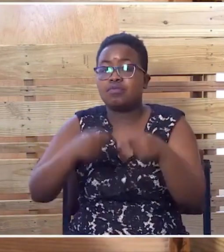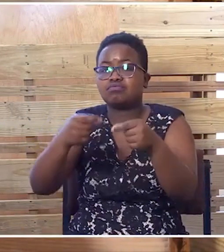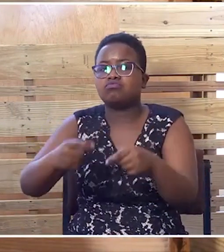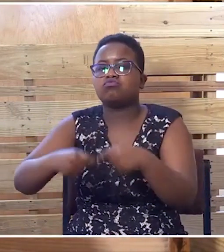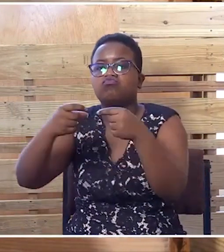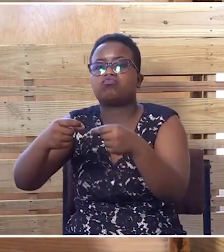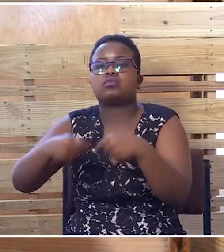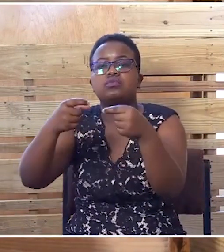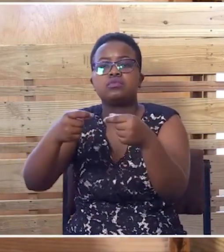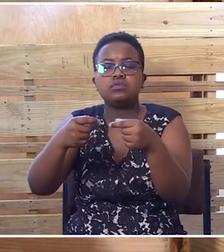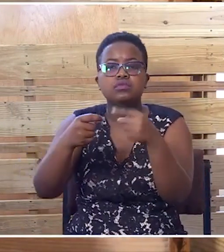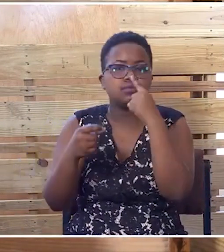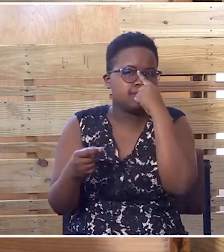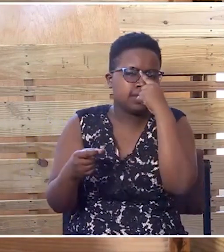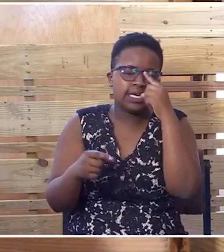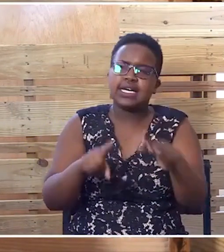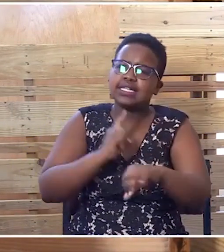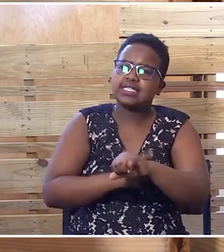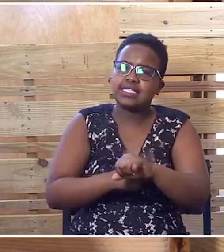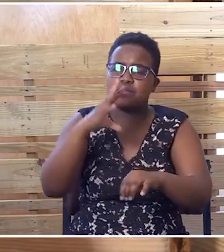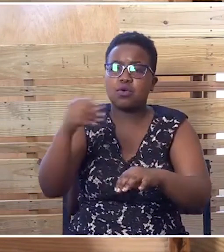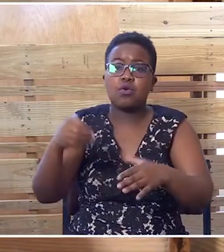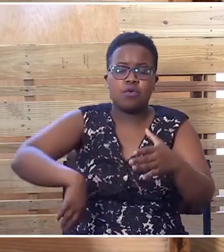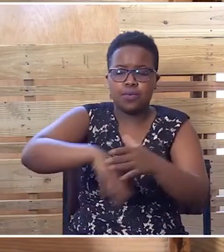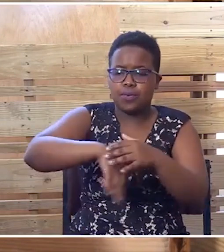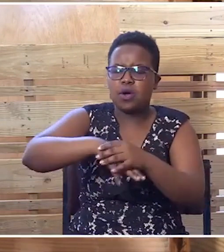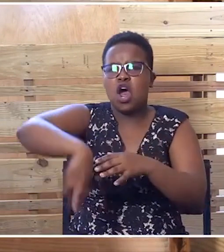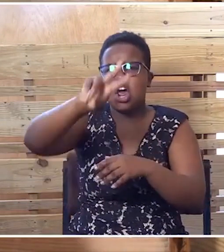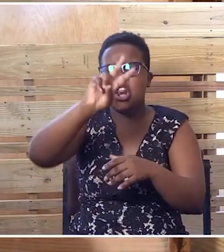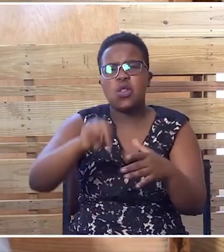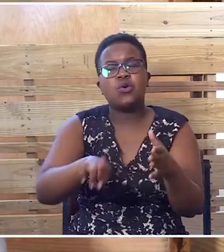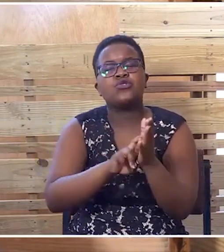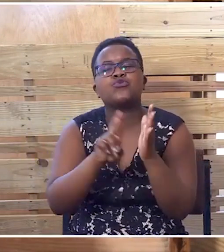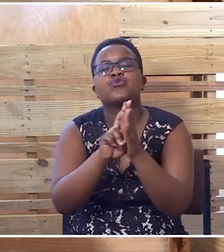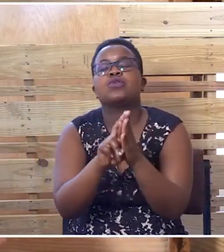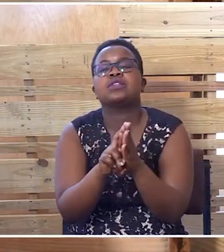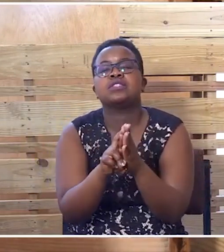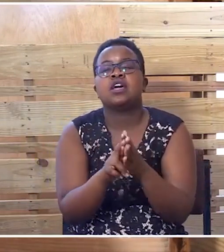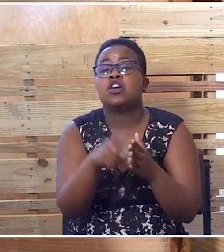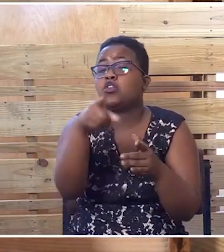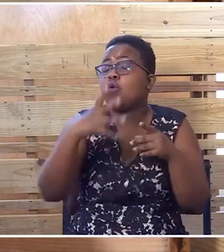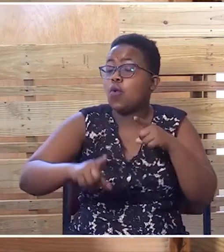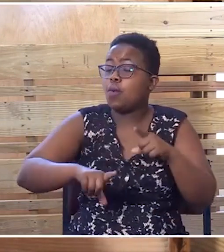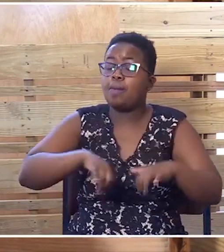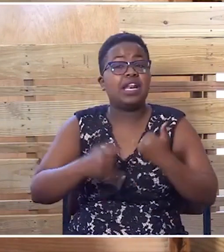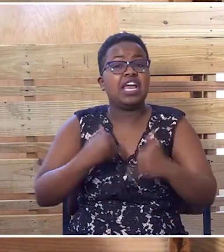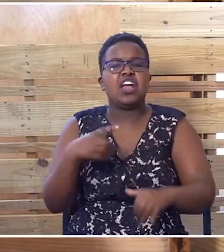play football and there's no rules. You just play and do whatever you want.